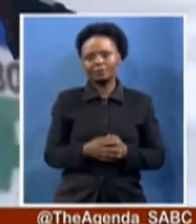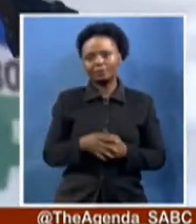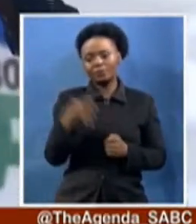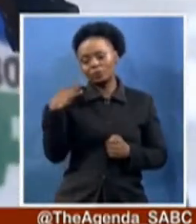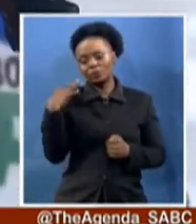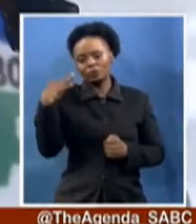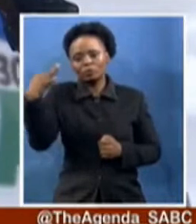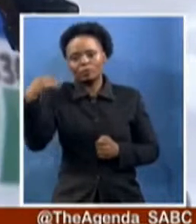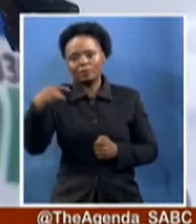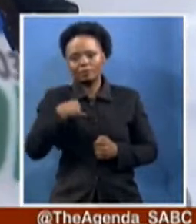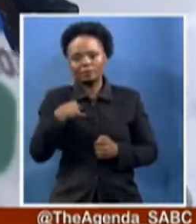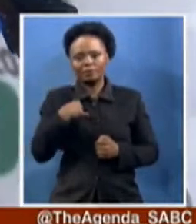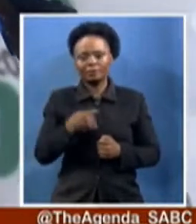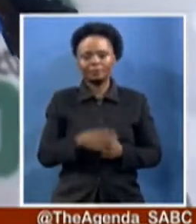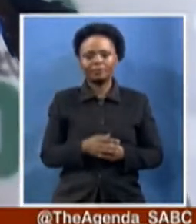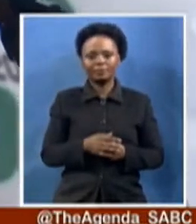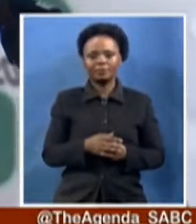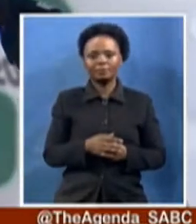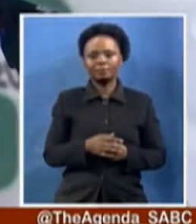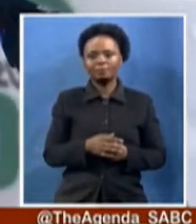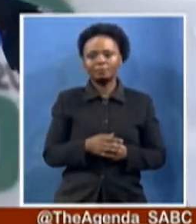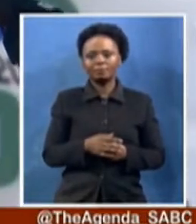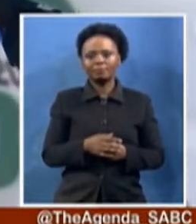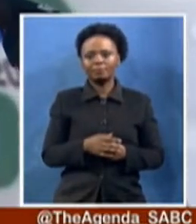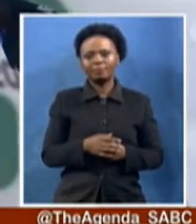Matamela Ramaphosa, Tumamena,